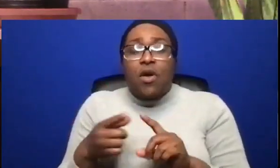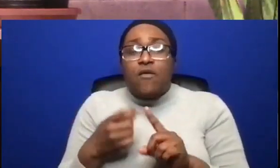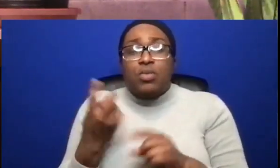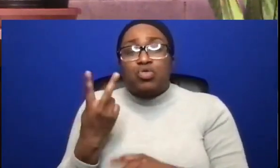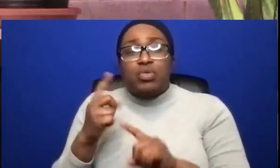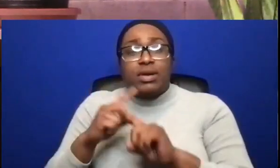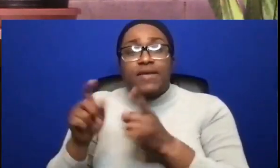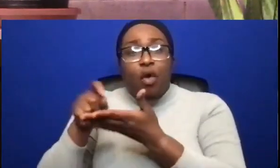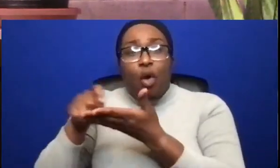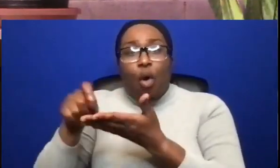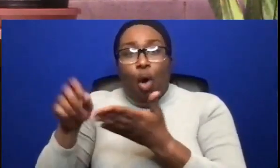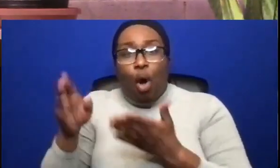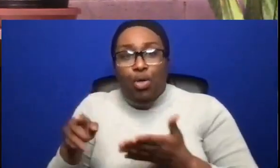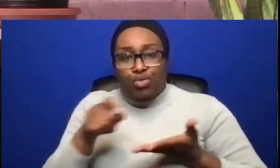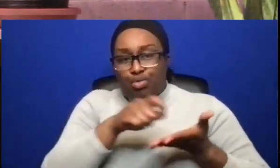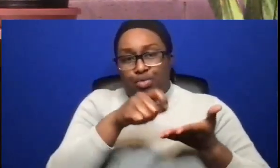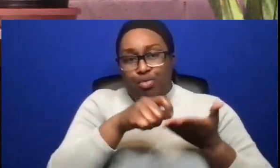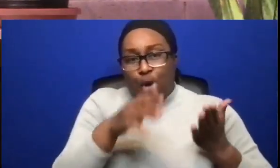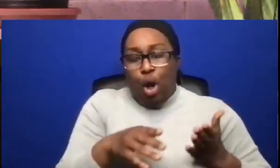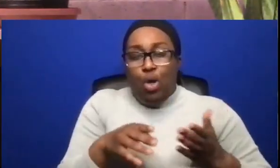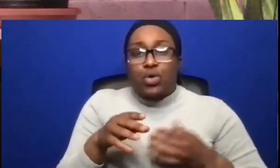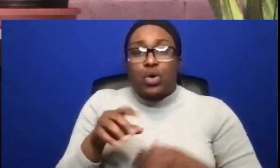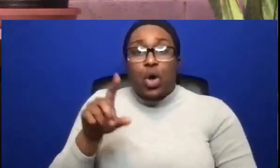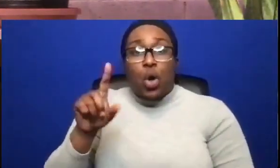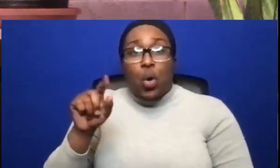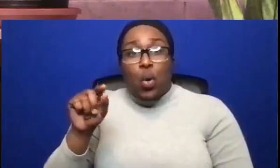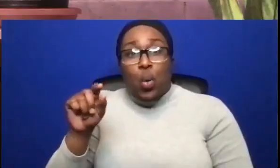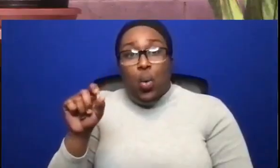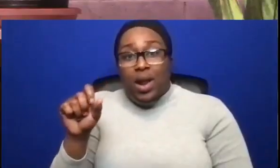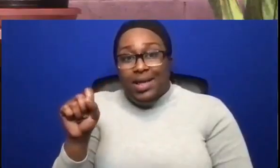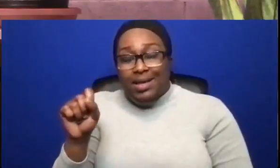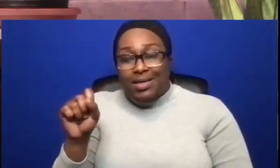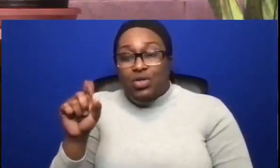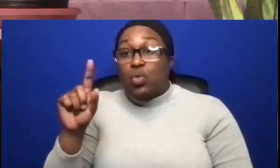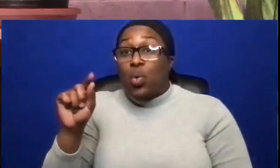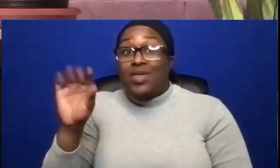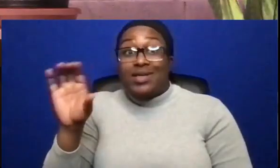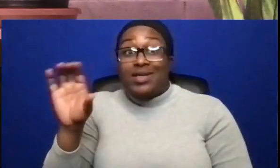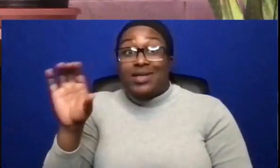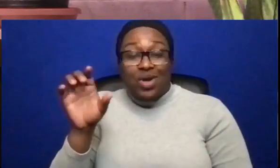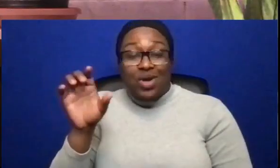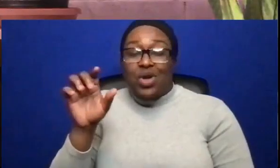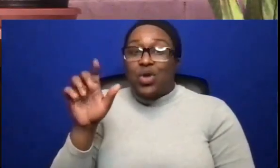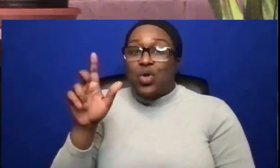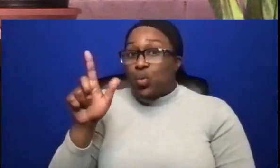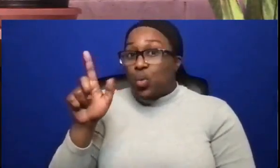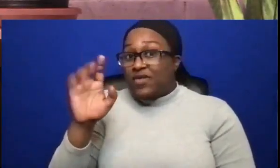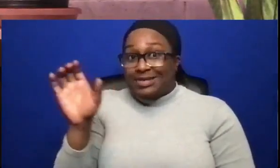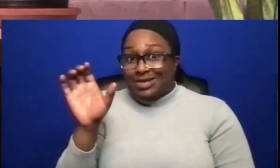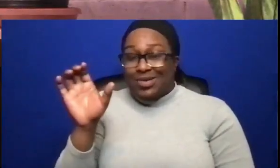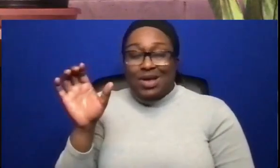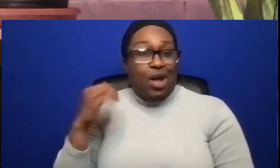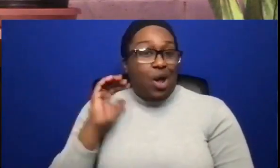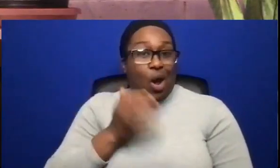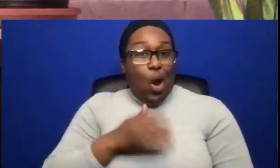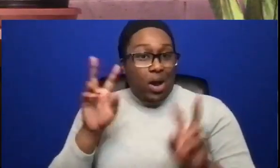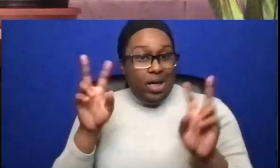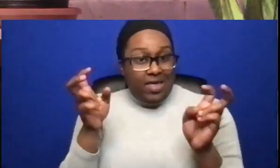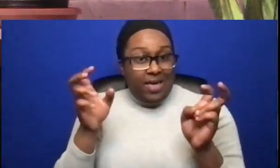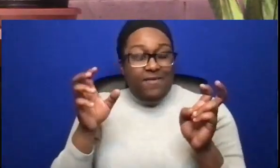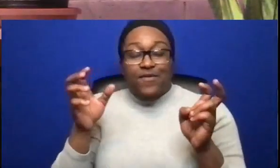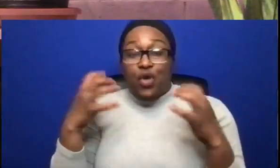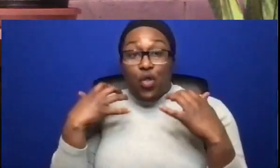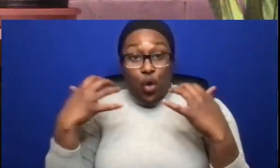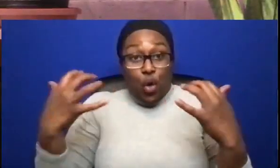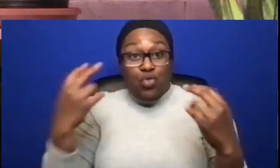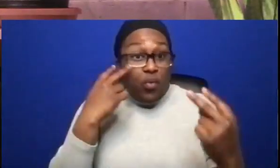authors of the 20th and 21st century. Our theme for this concert is Reflections for